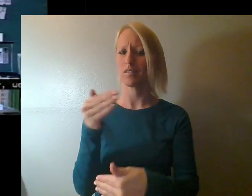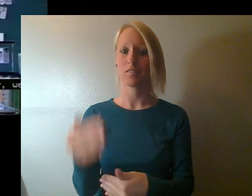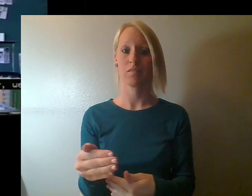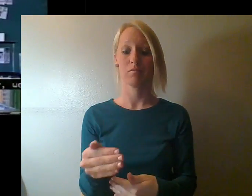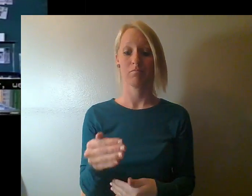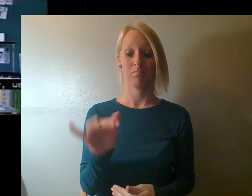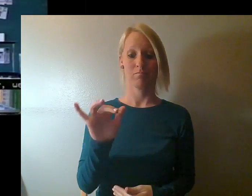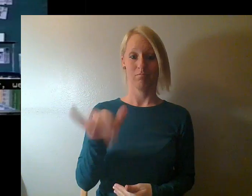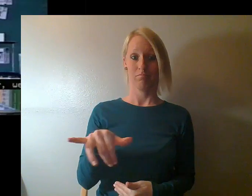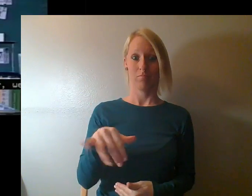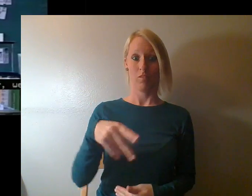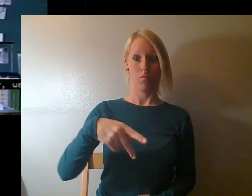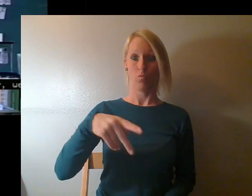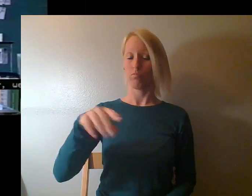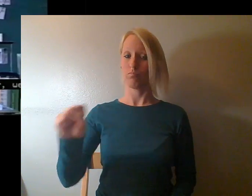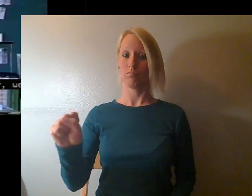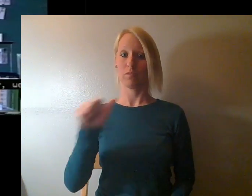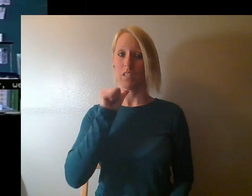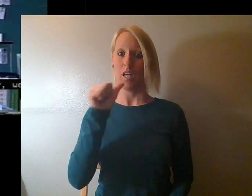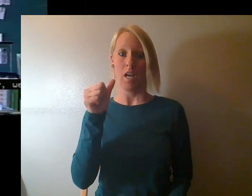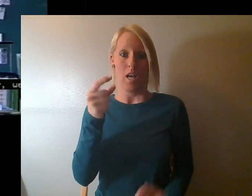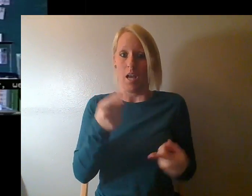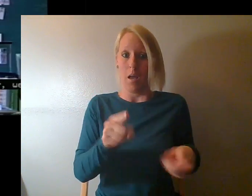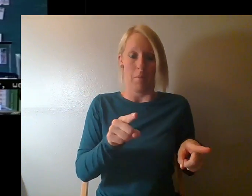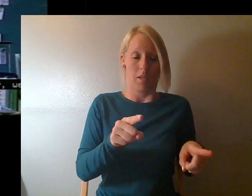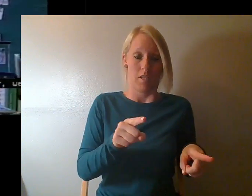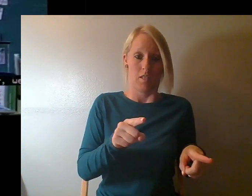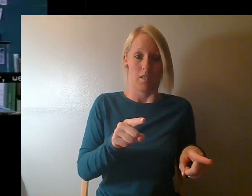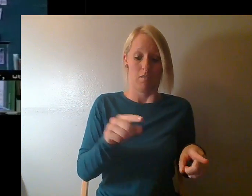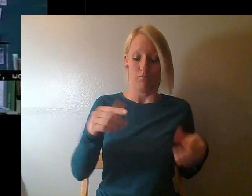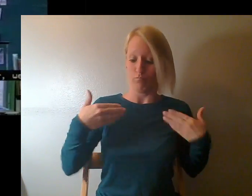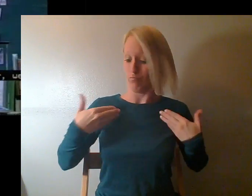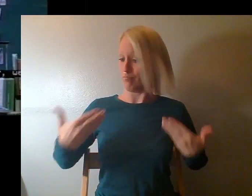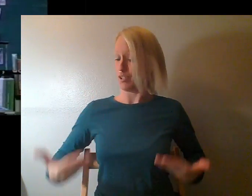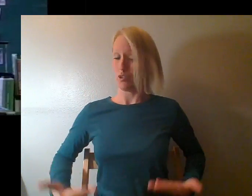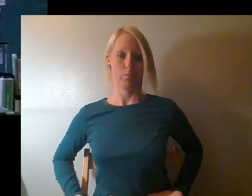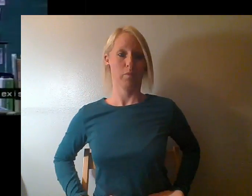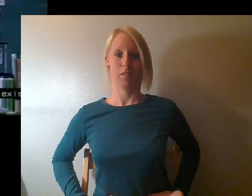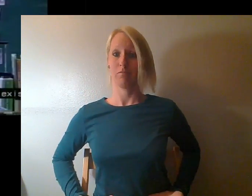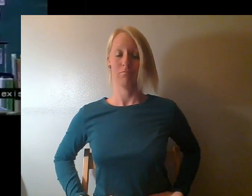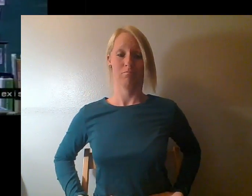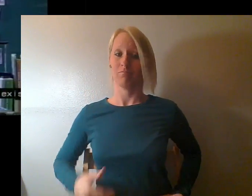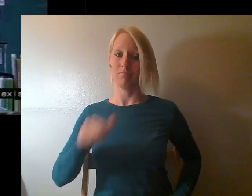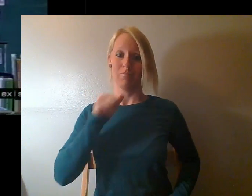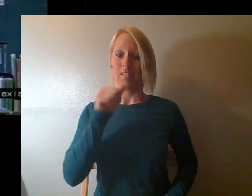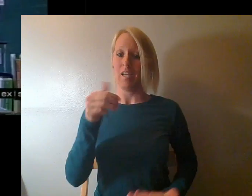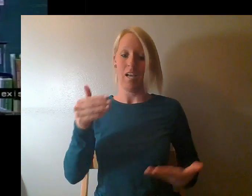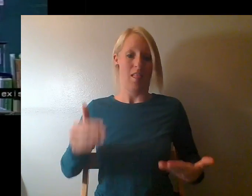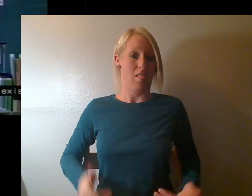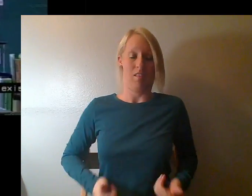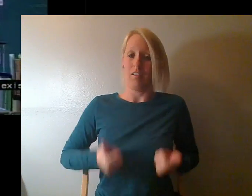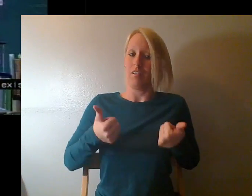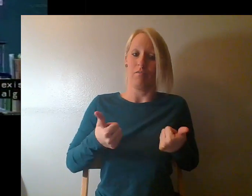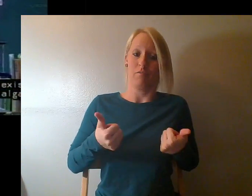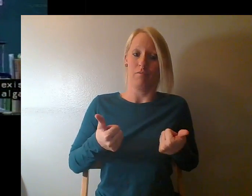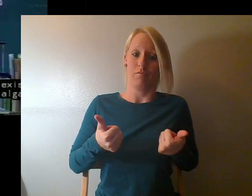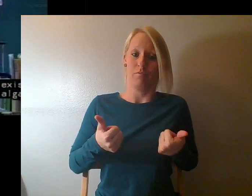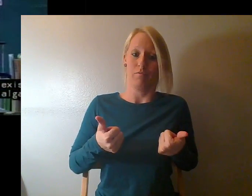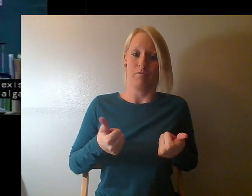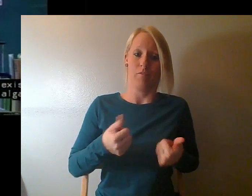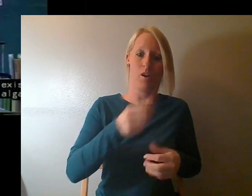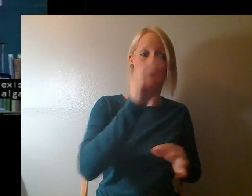occur, we would not exist. It's very simple. If the chloroplast did not exist in the plant